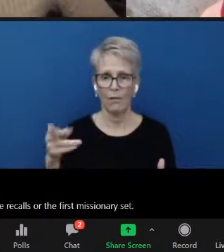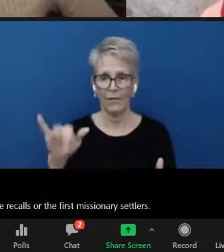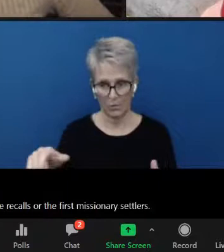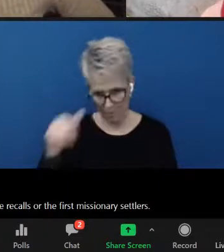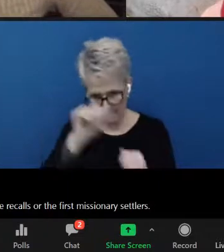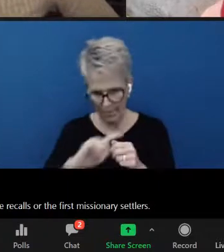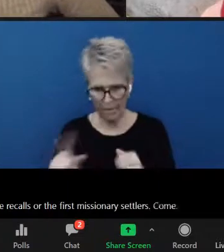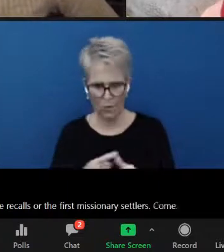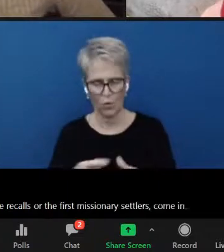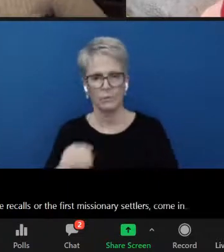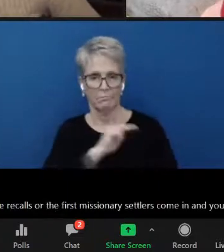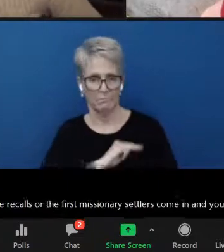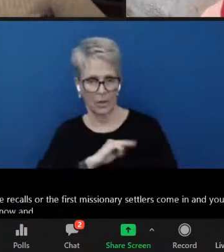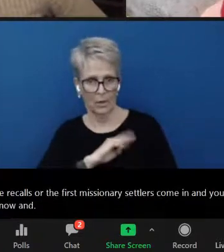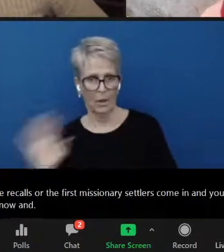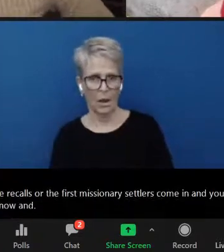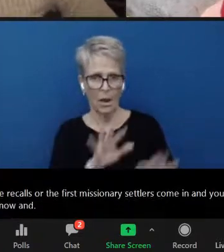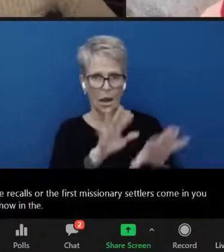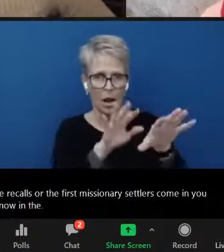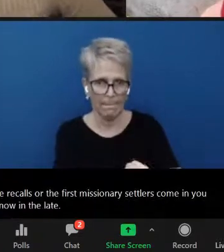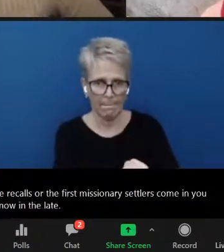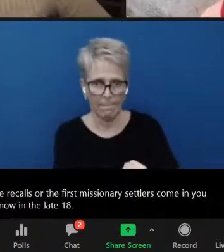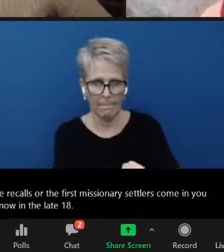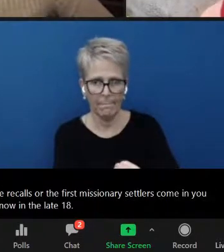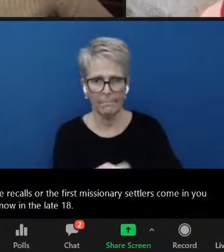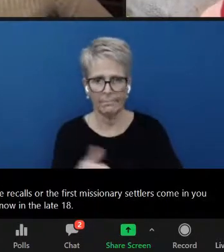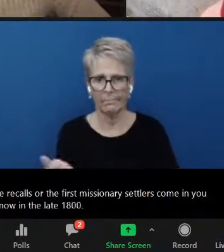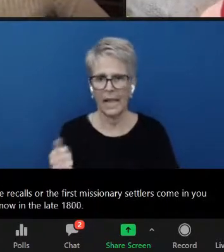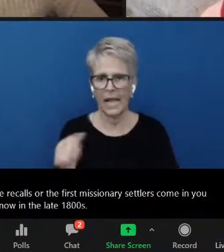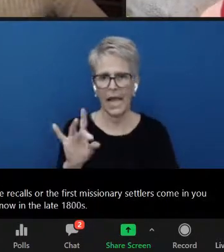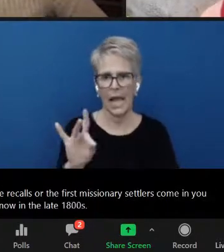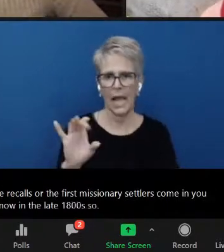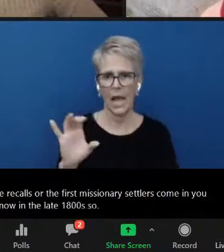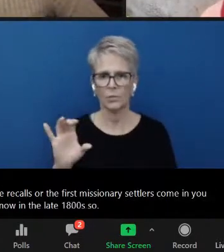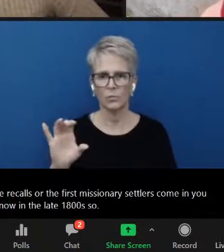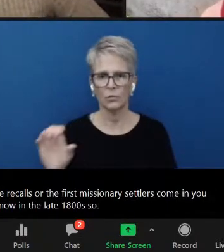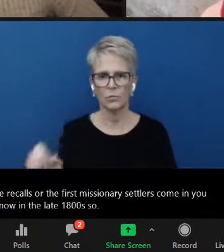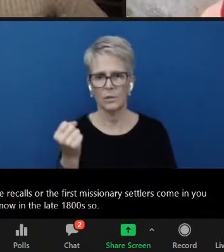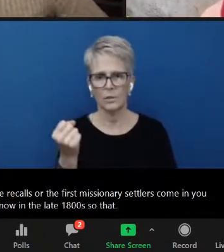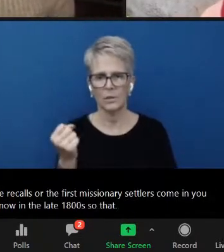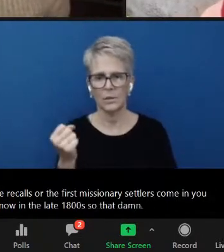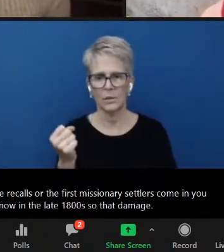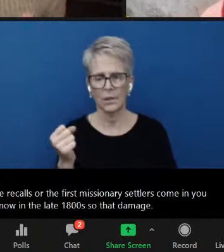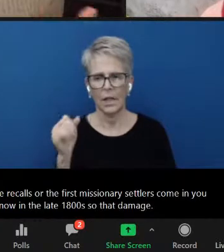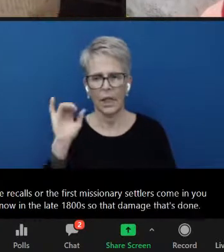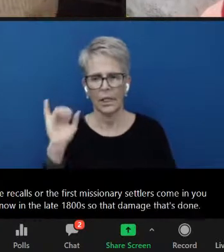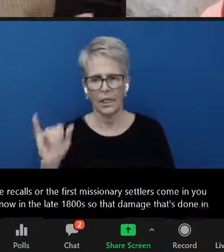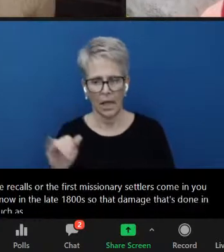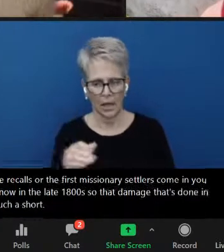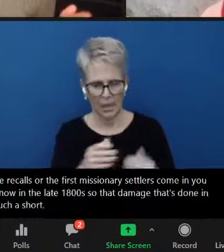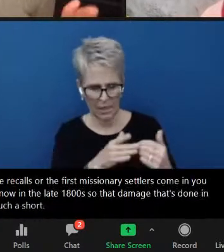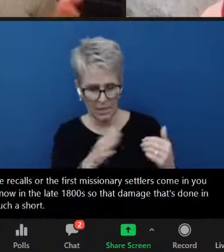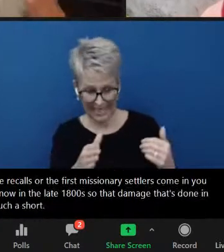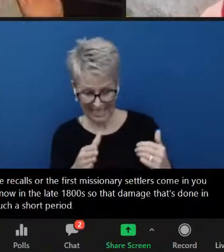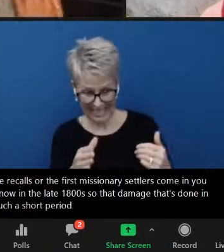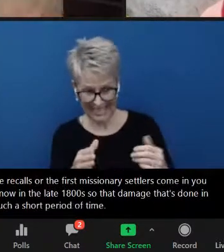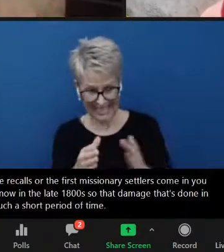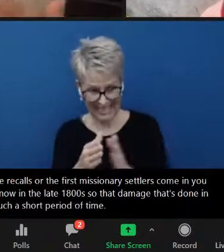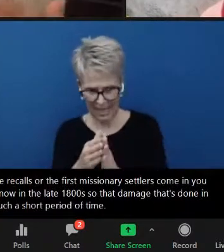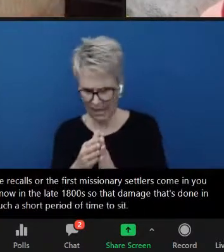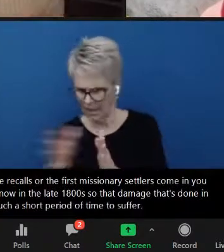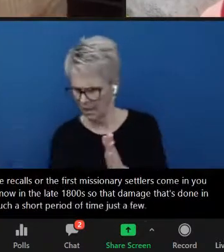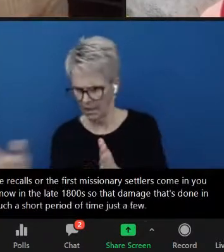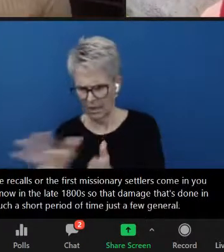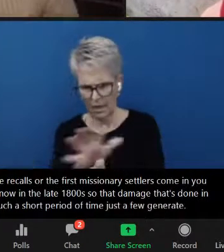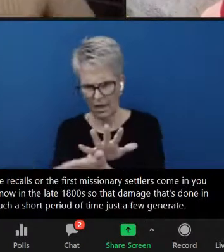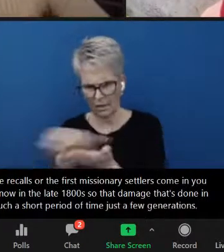settlers coming, you know, in the late 1800s. So that damage that's done in such a short period of time, just a